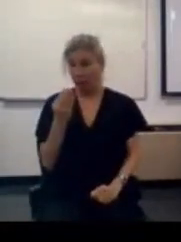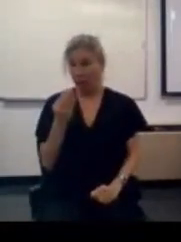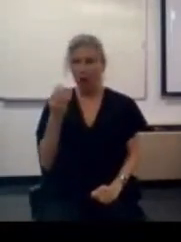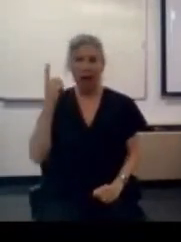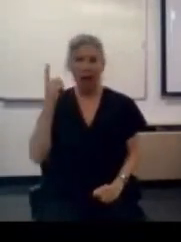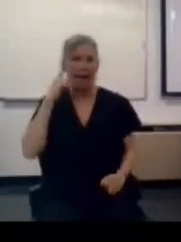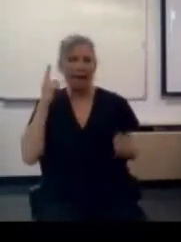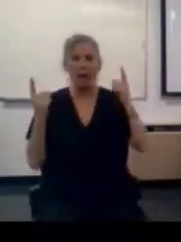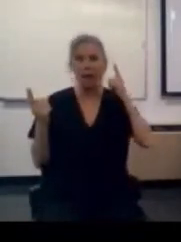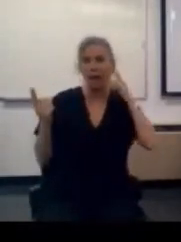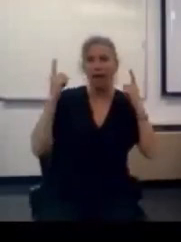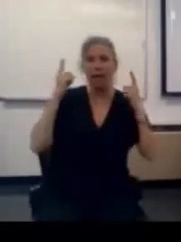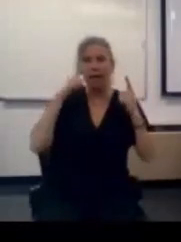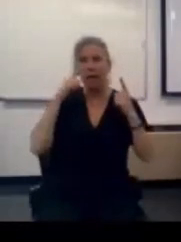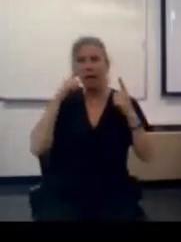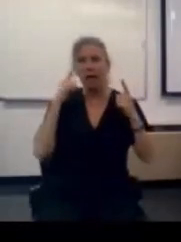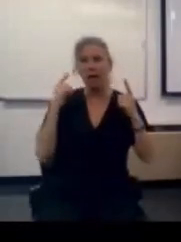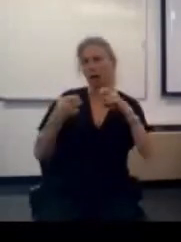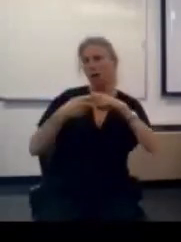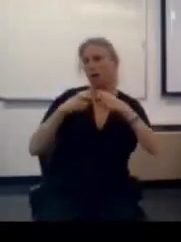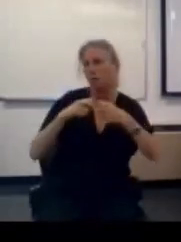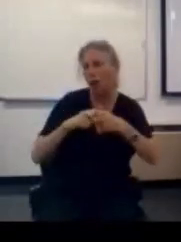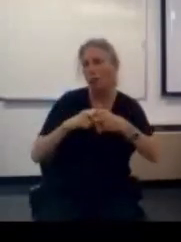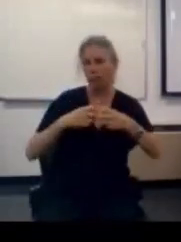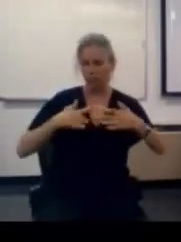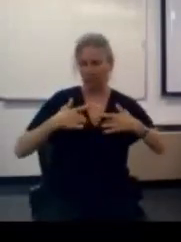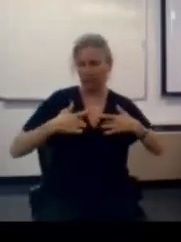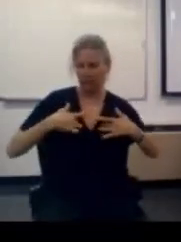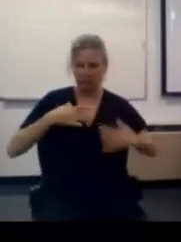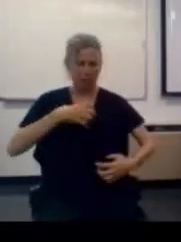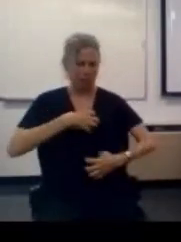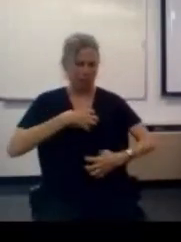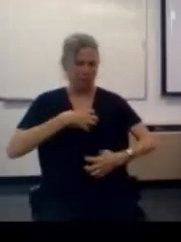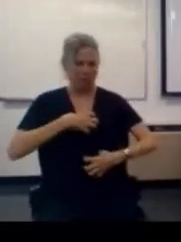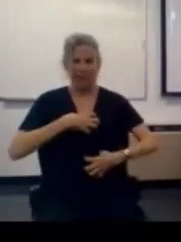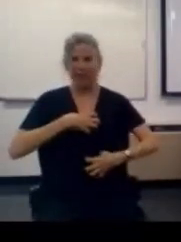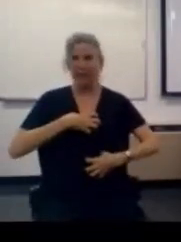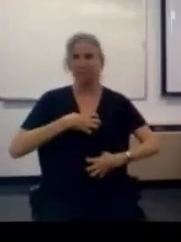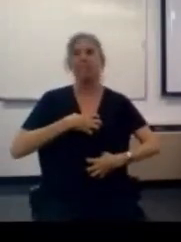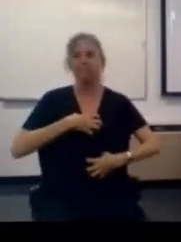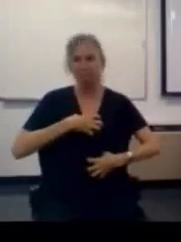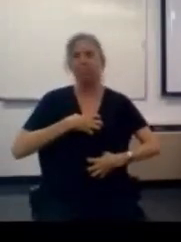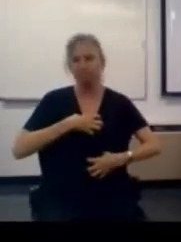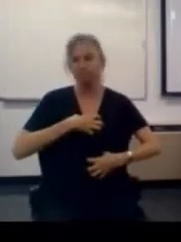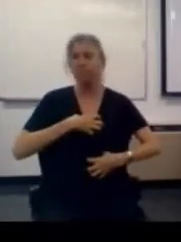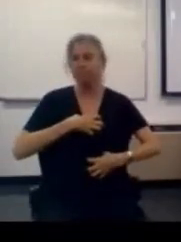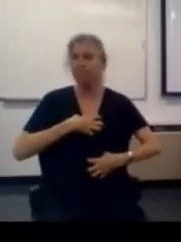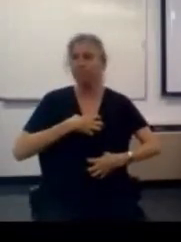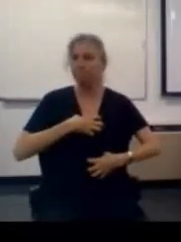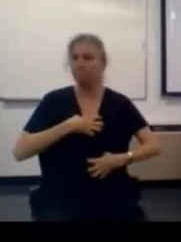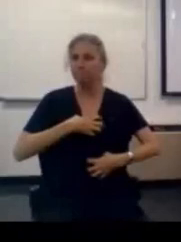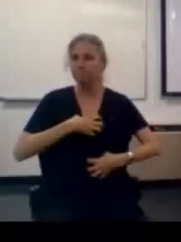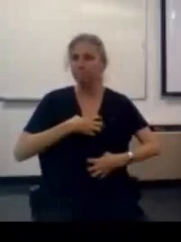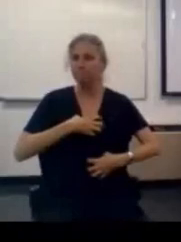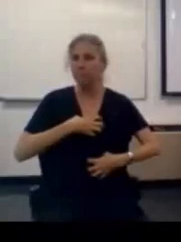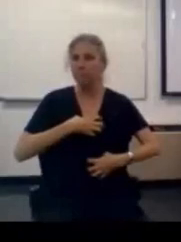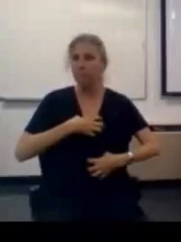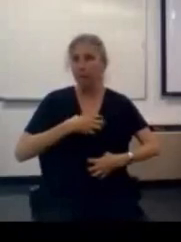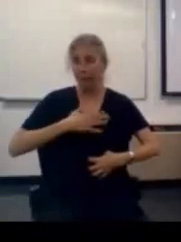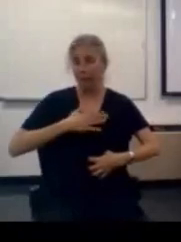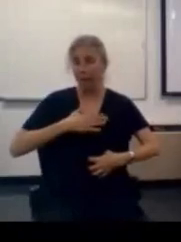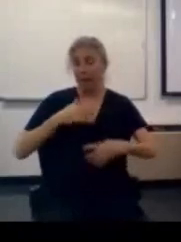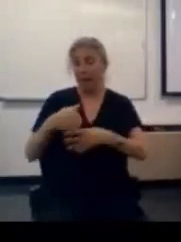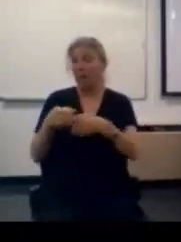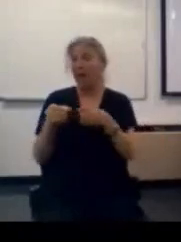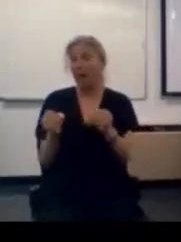So I'm in a position where I hear about the issues, the concerns, the worries, the complaints. And where